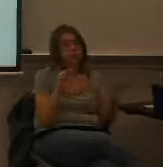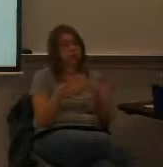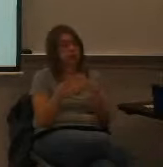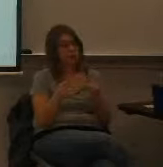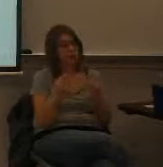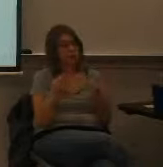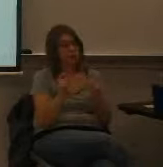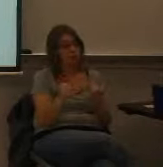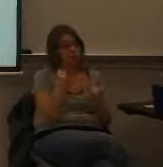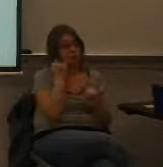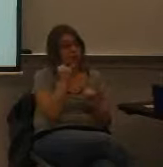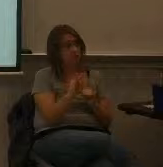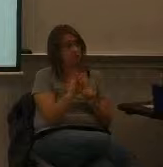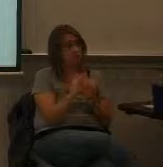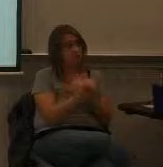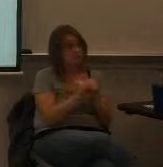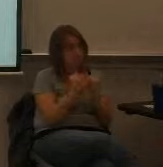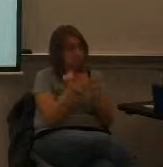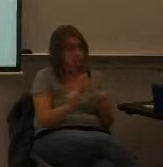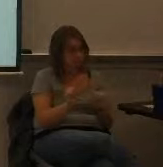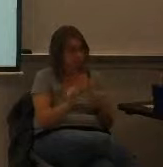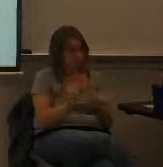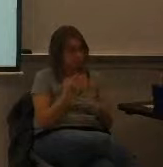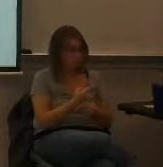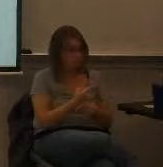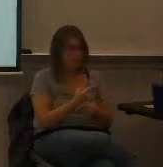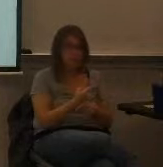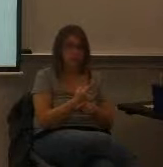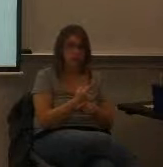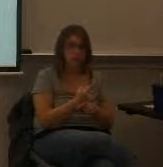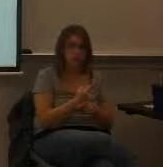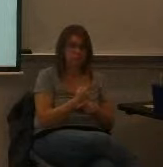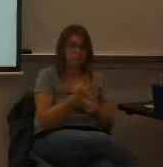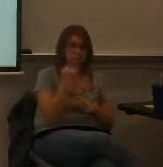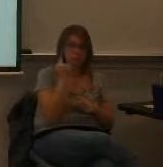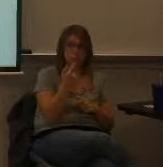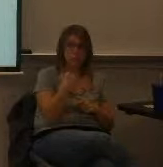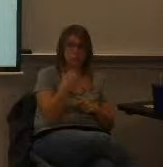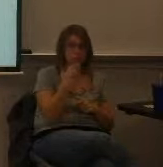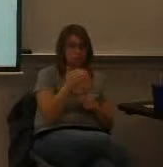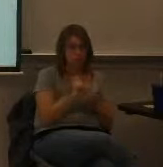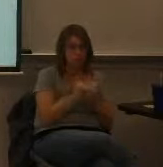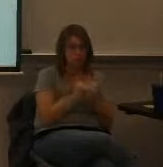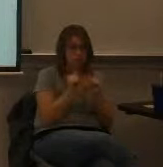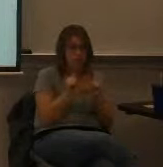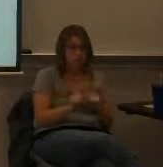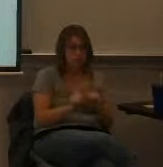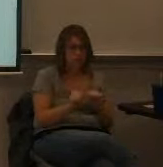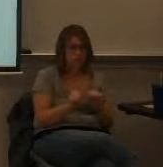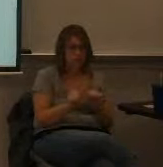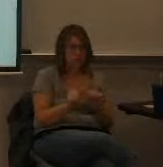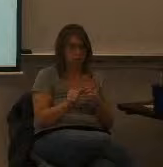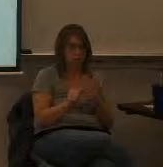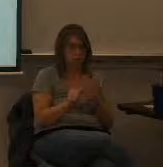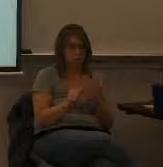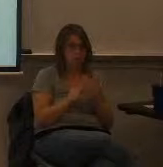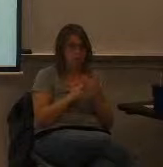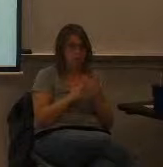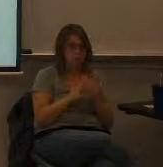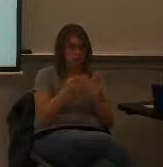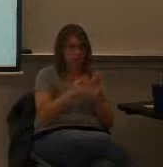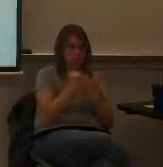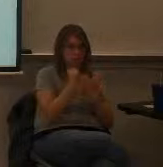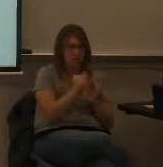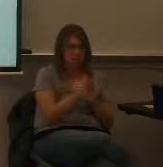where you have competition ability, right? And that if you have a good competition ability, then you're